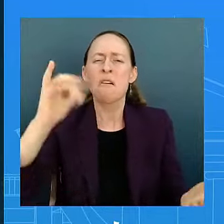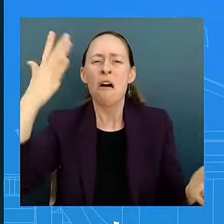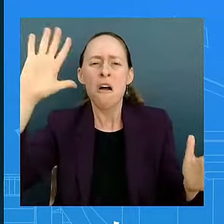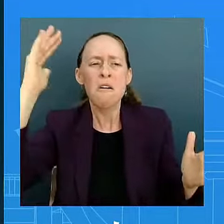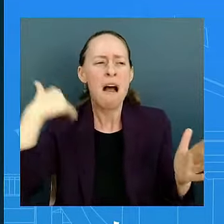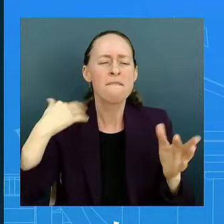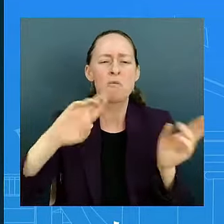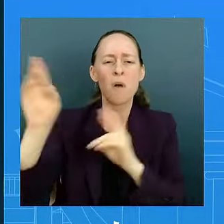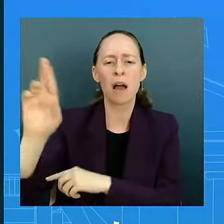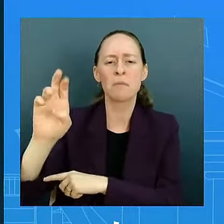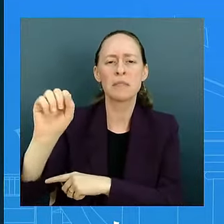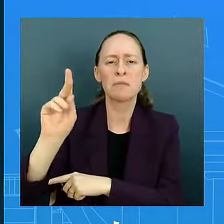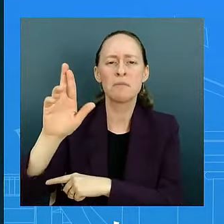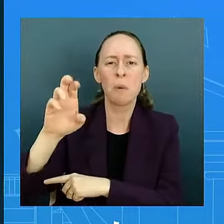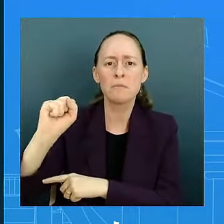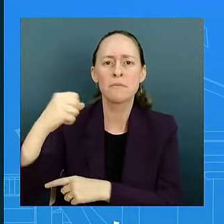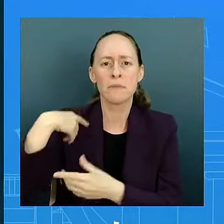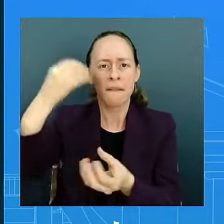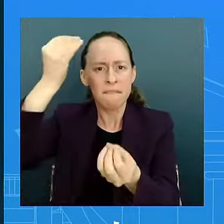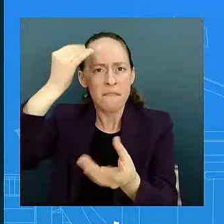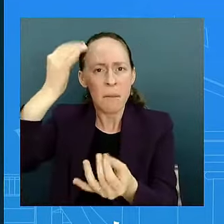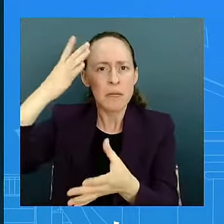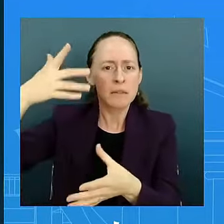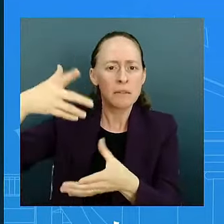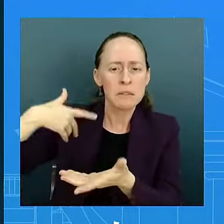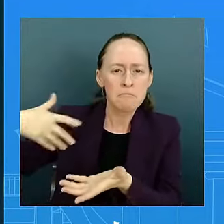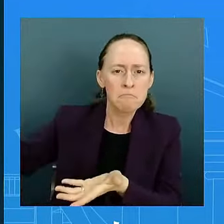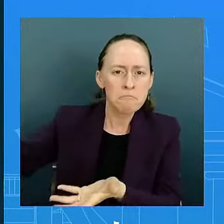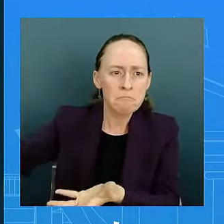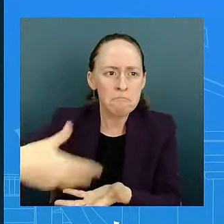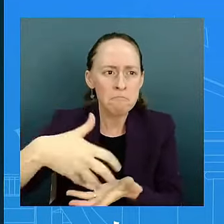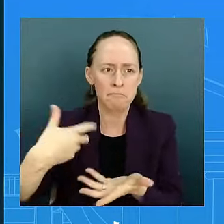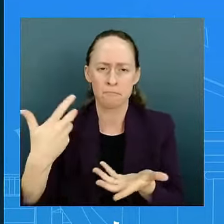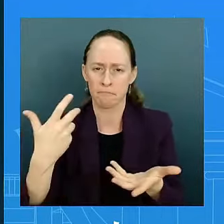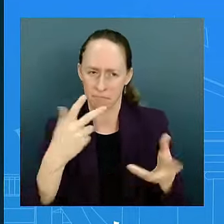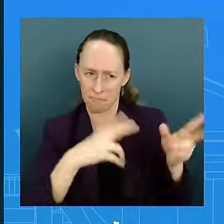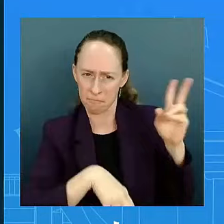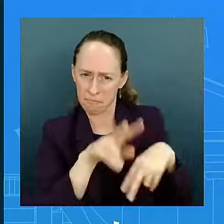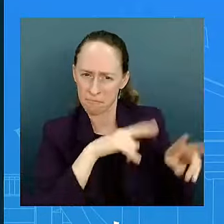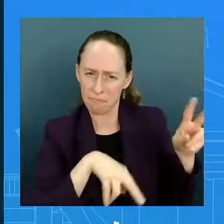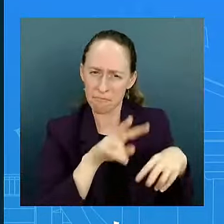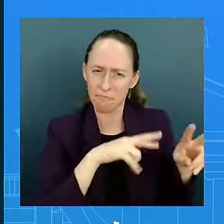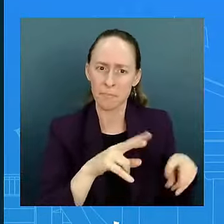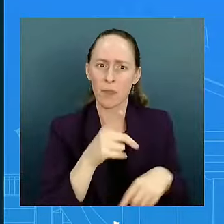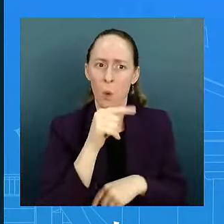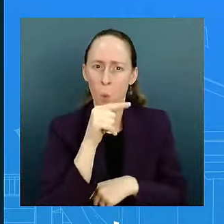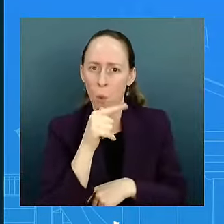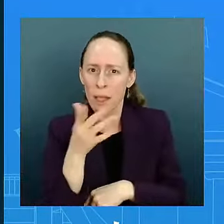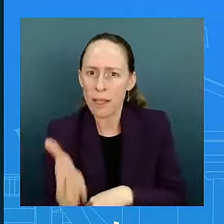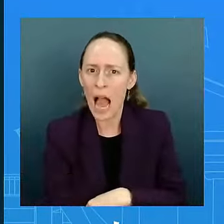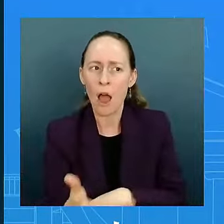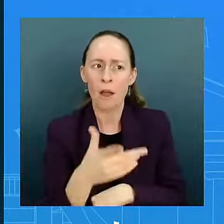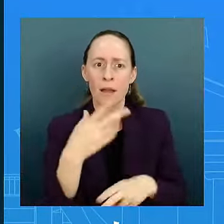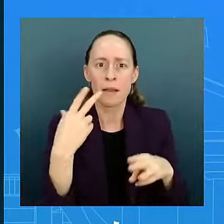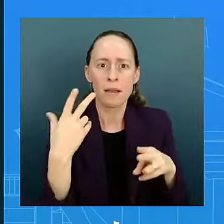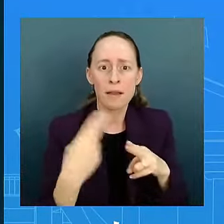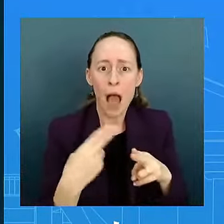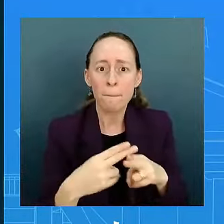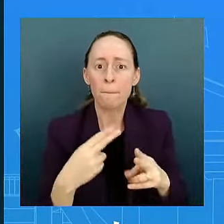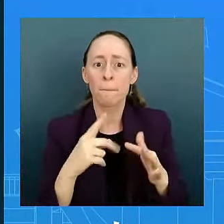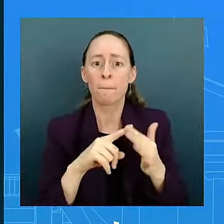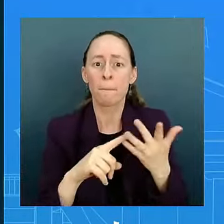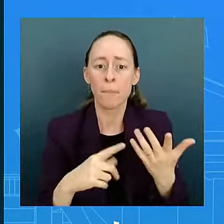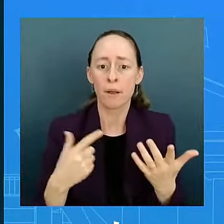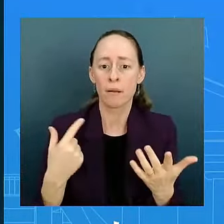threats, disrupting individuals involved in these threats, enhancing protective arrangements and potential targets of these threats, engaging with